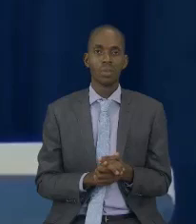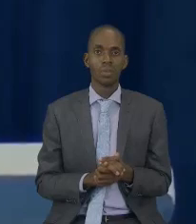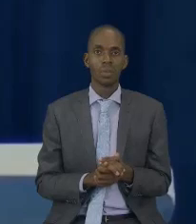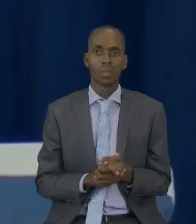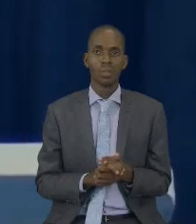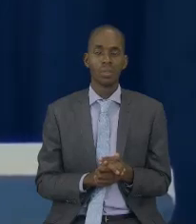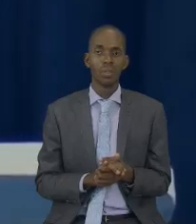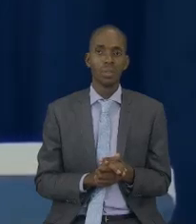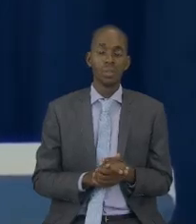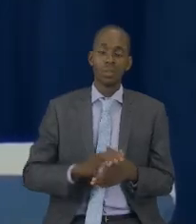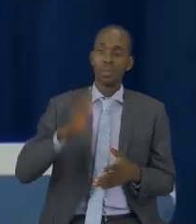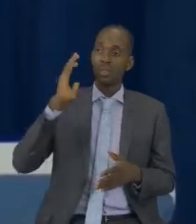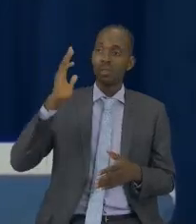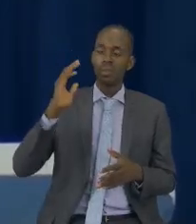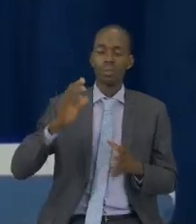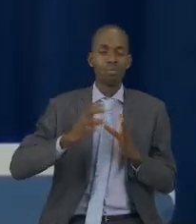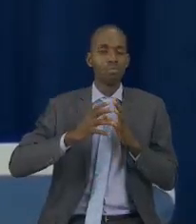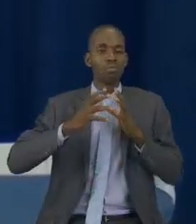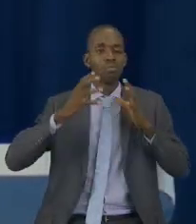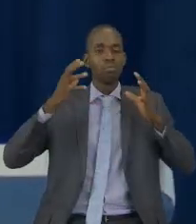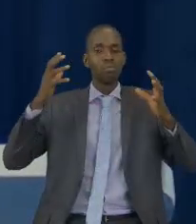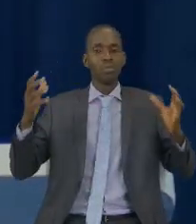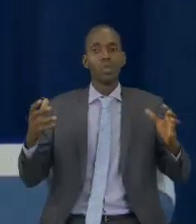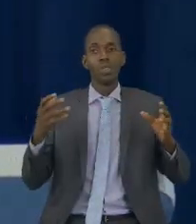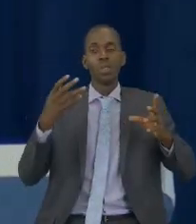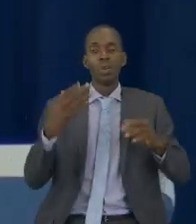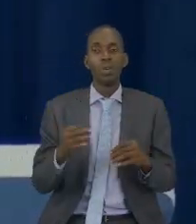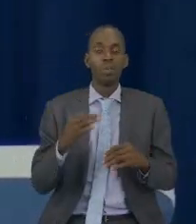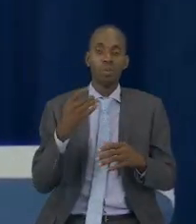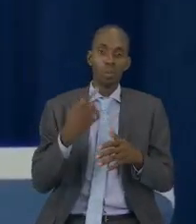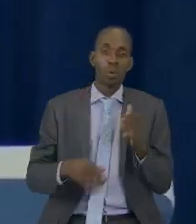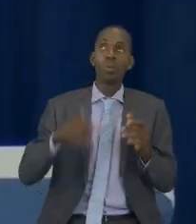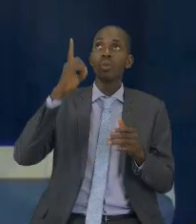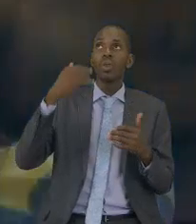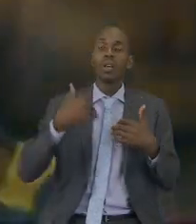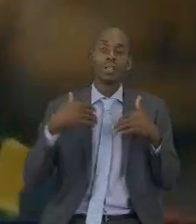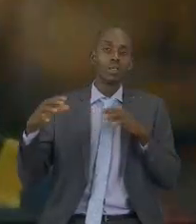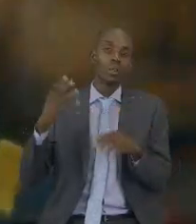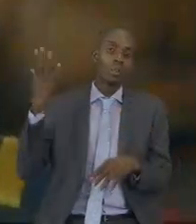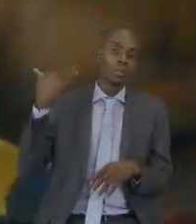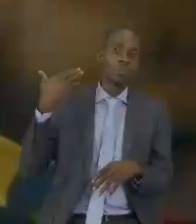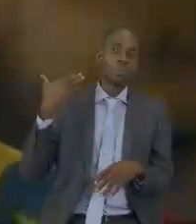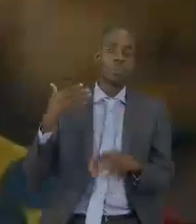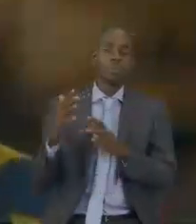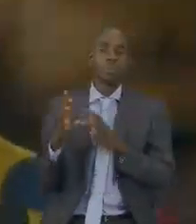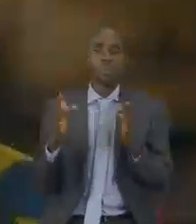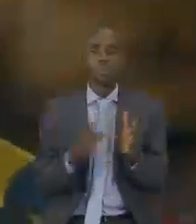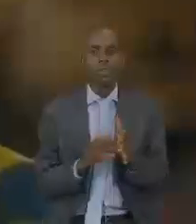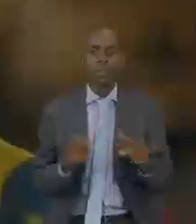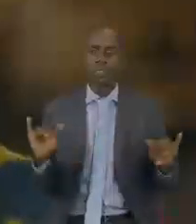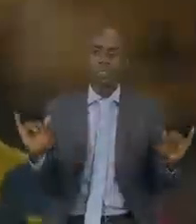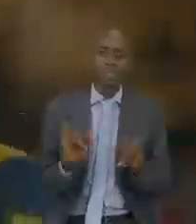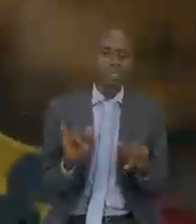Testimonies abound. How God has done it. Time passed. Jesus the same yesterday,